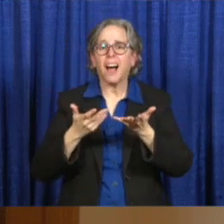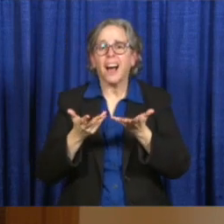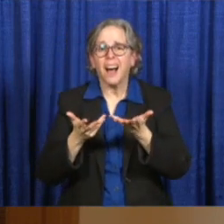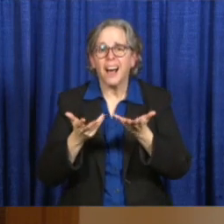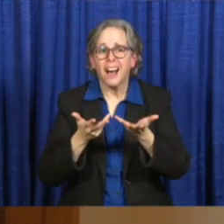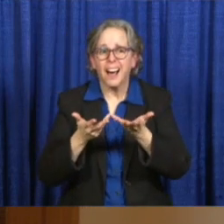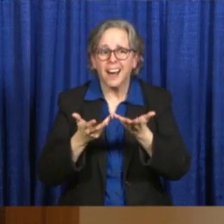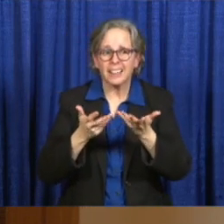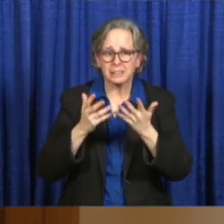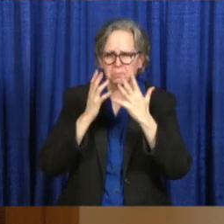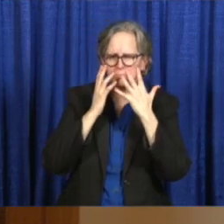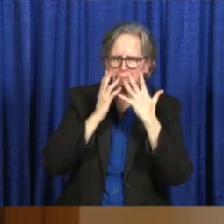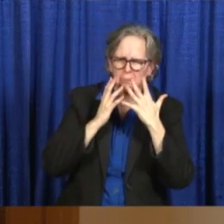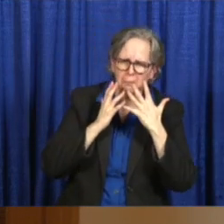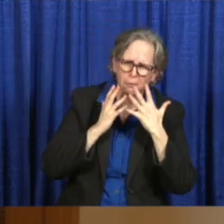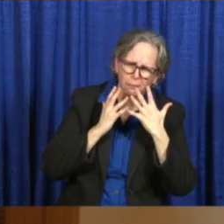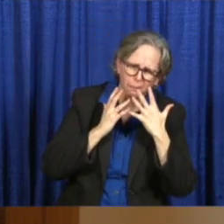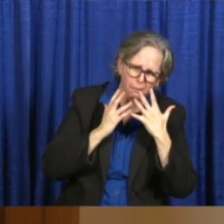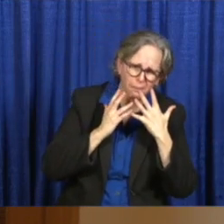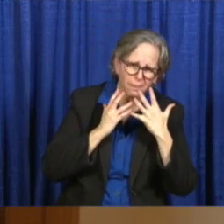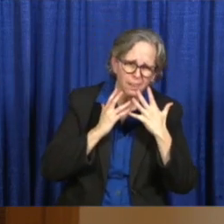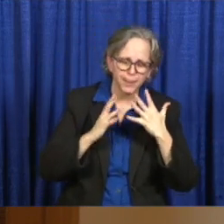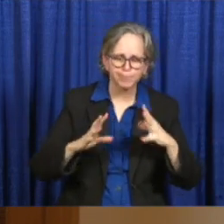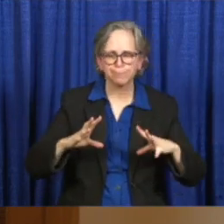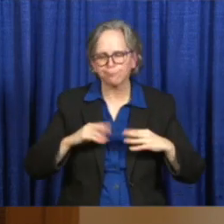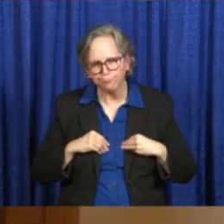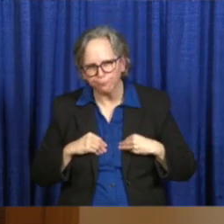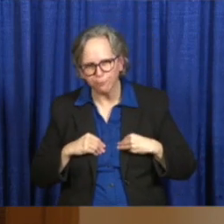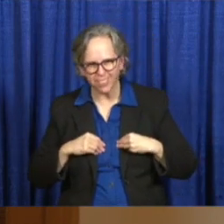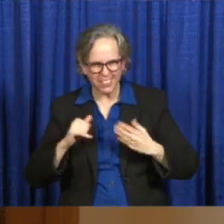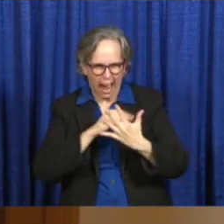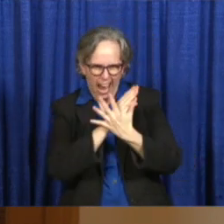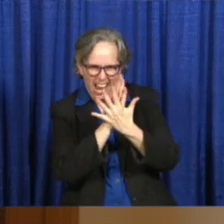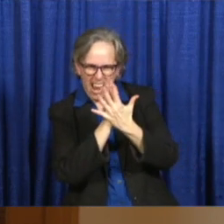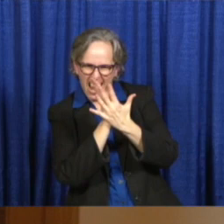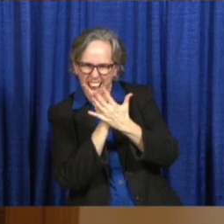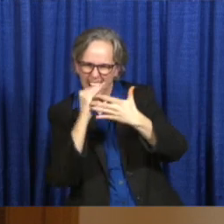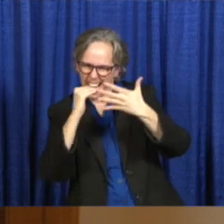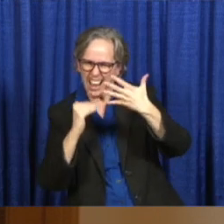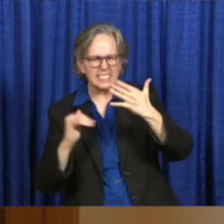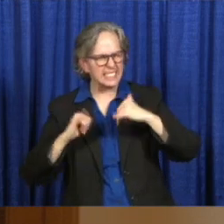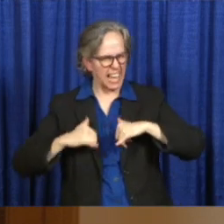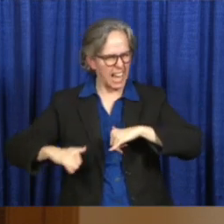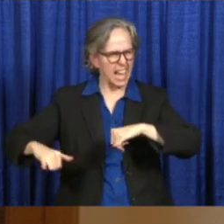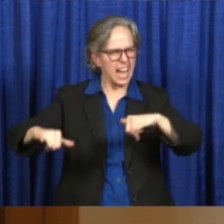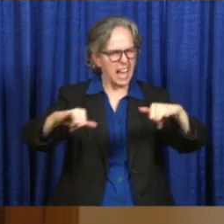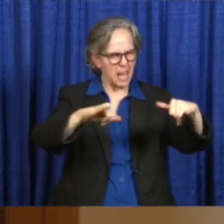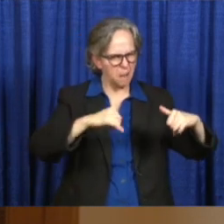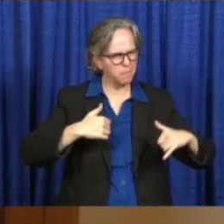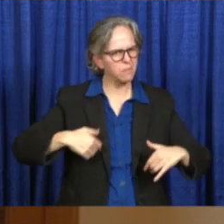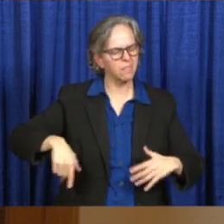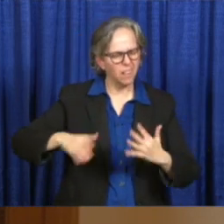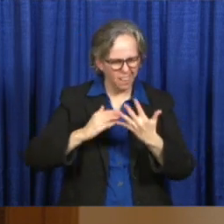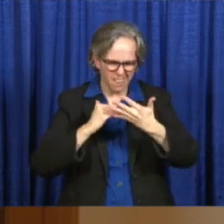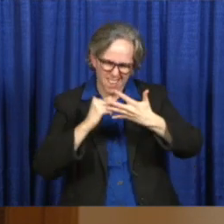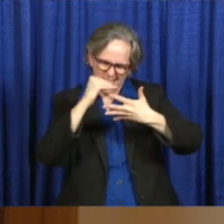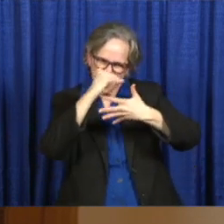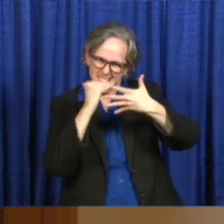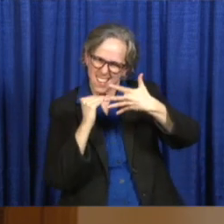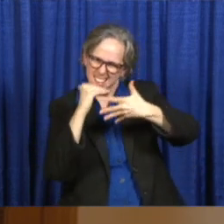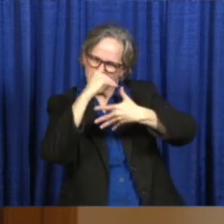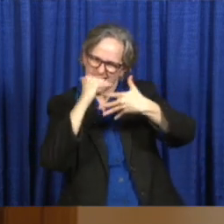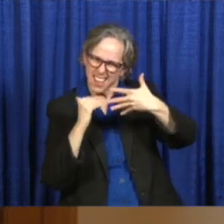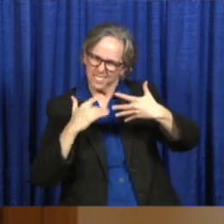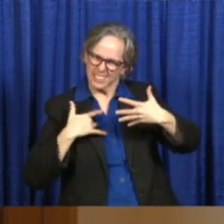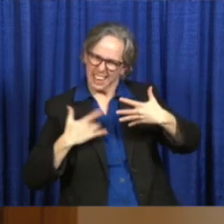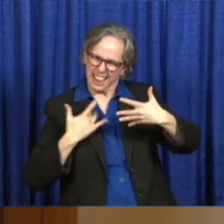lot of us are going through those same stages, and you go in them and out of them. And so if we could go to my